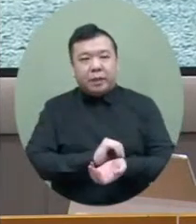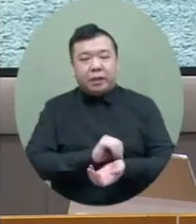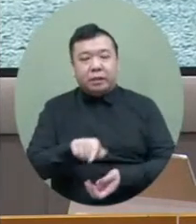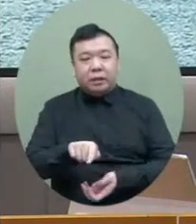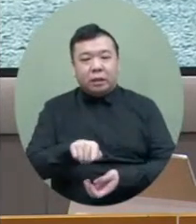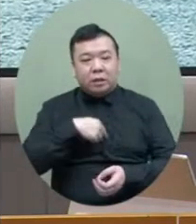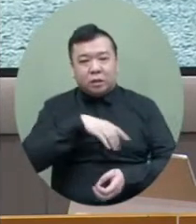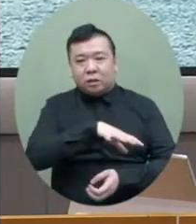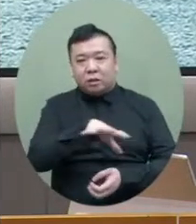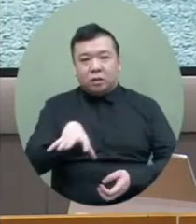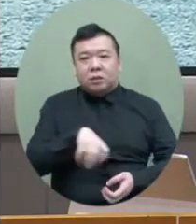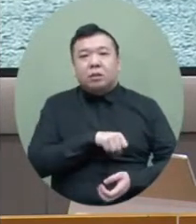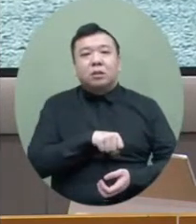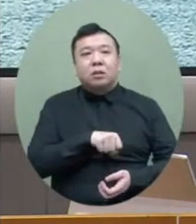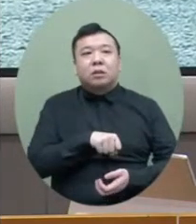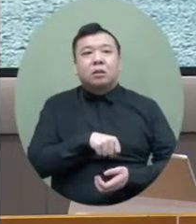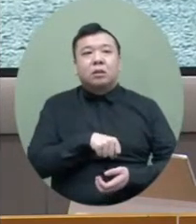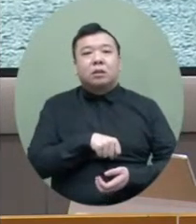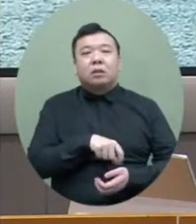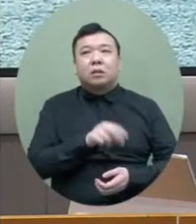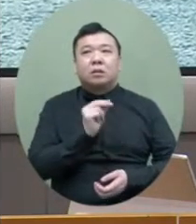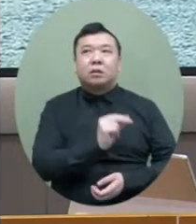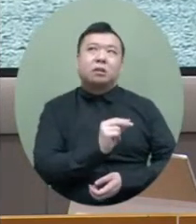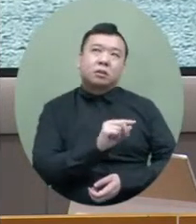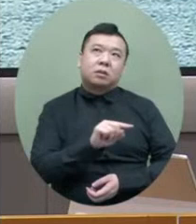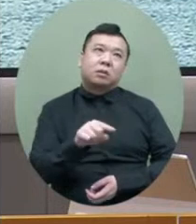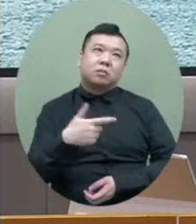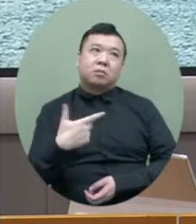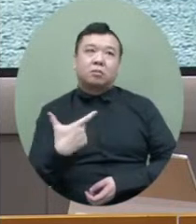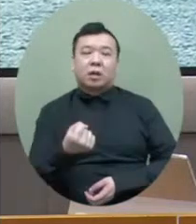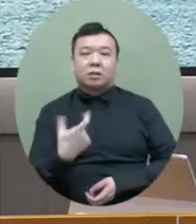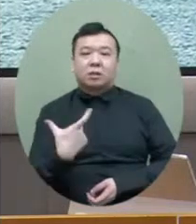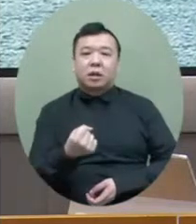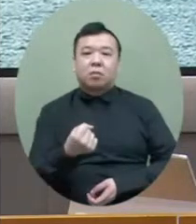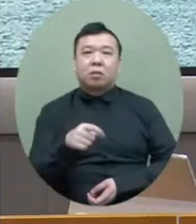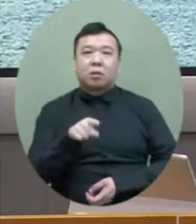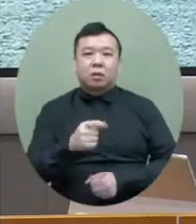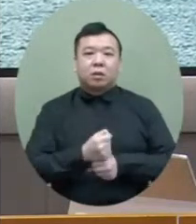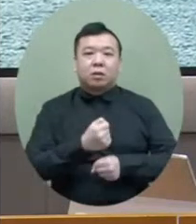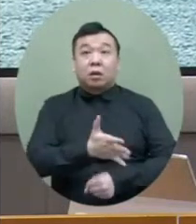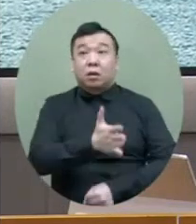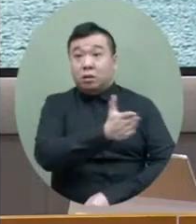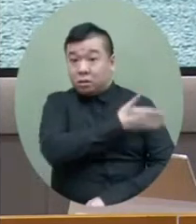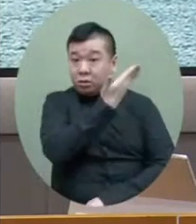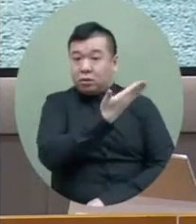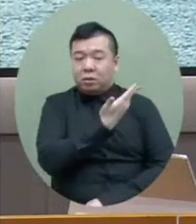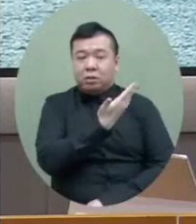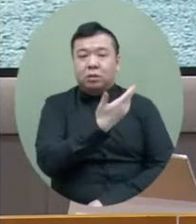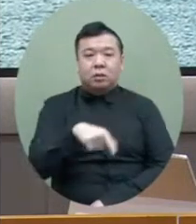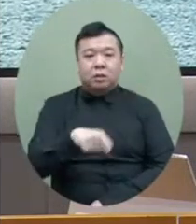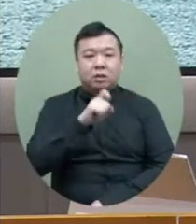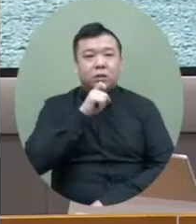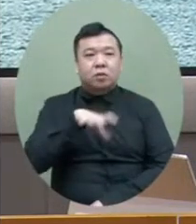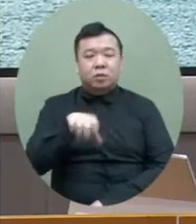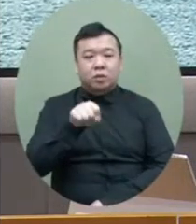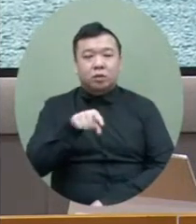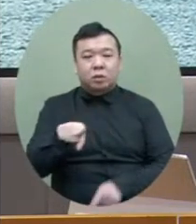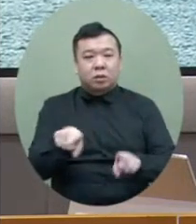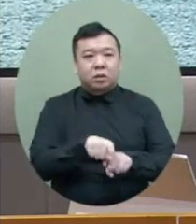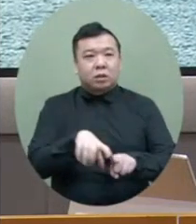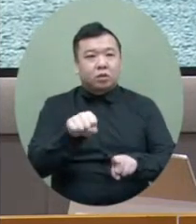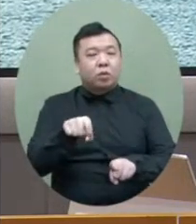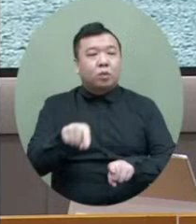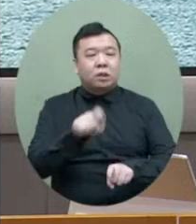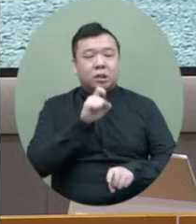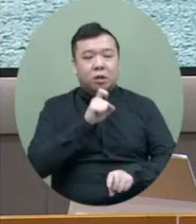when we were first notified, we thought that there was a mini outbreak, and therefore around 70 to 80 people there,